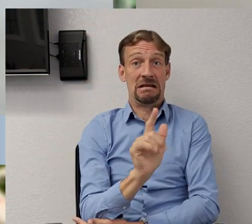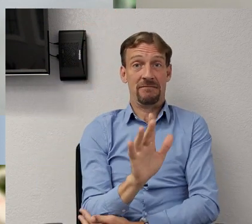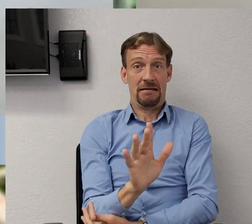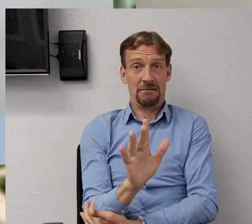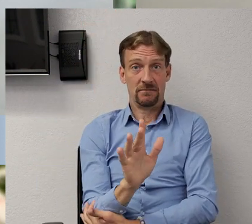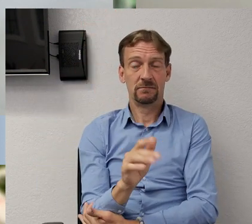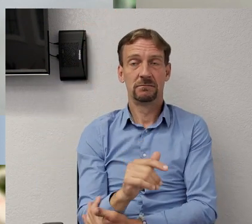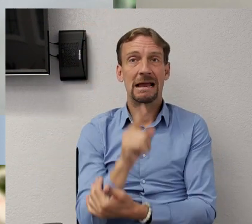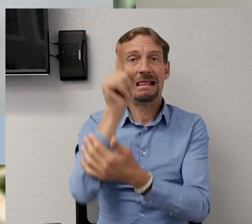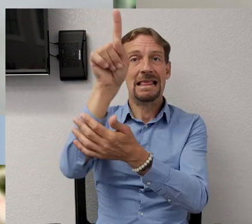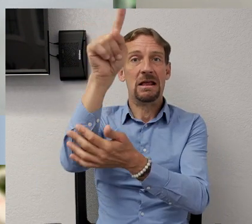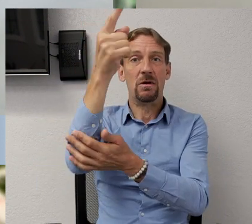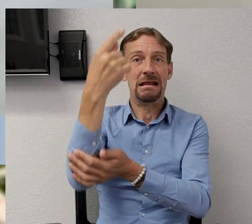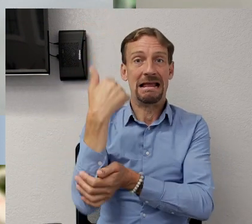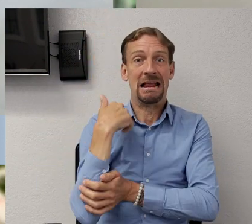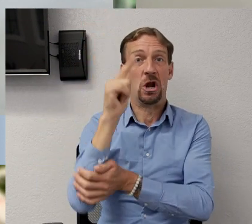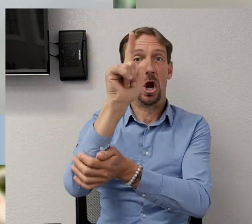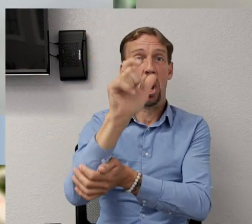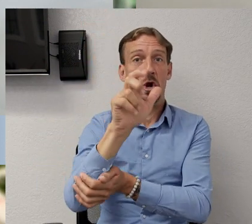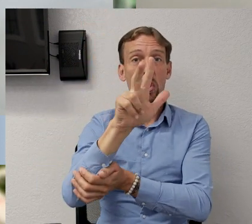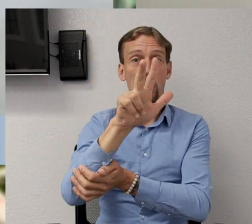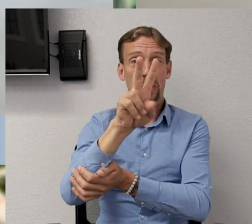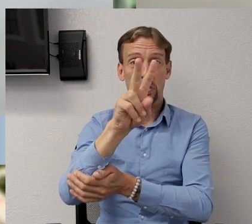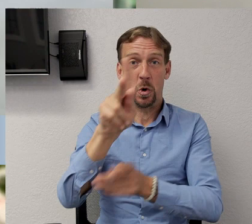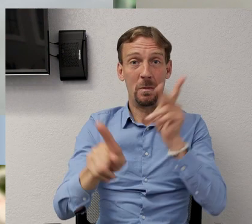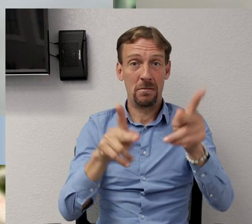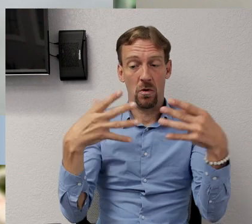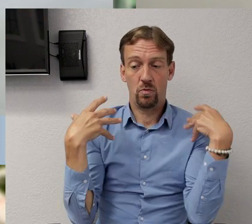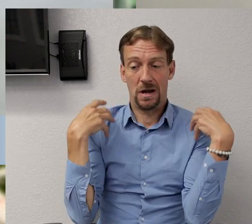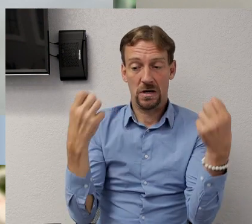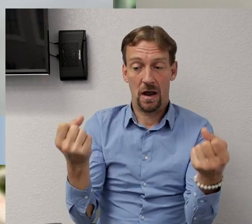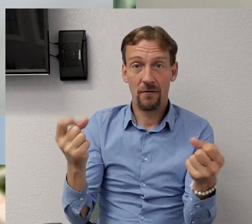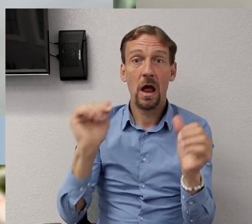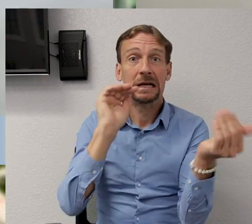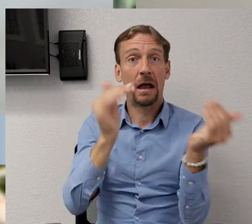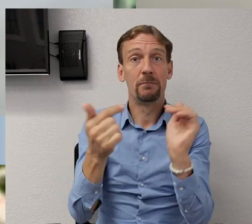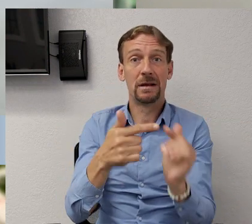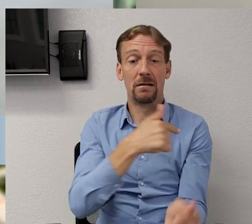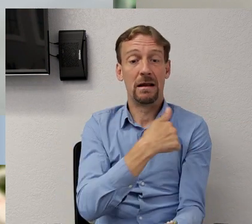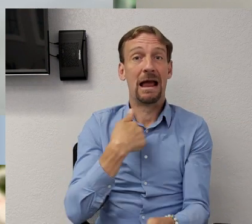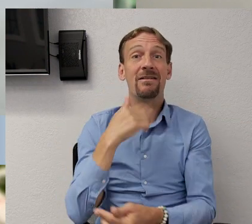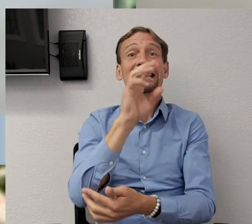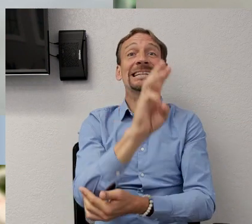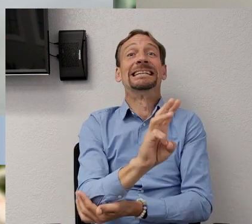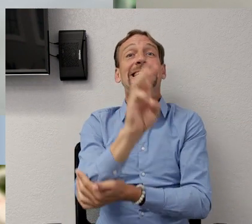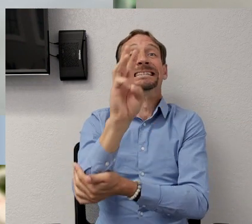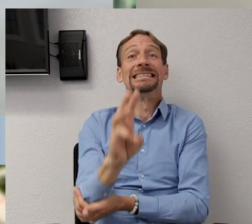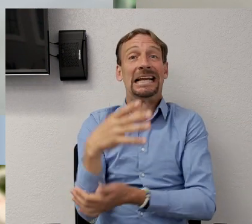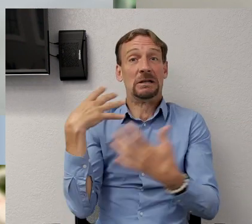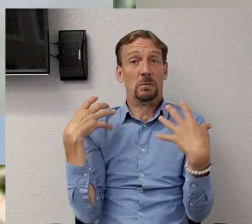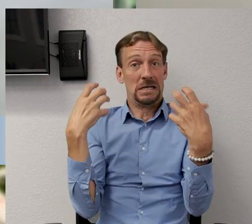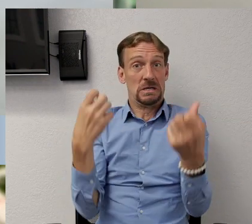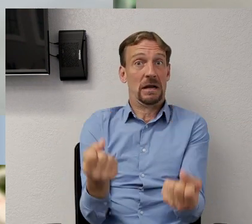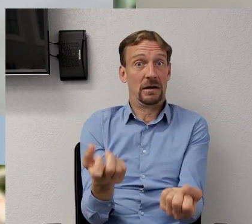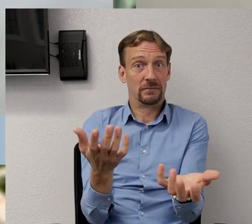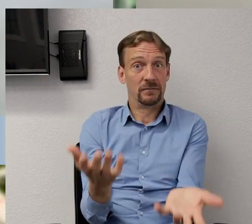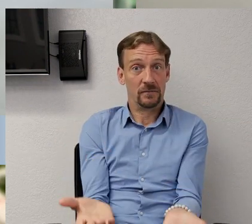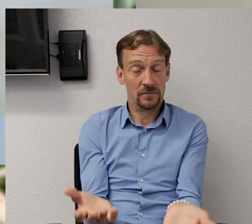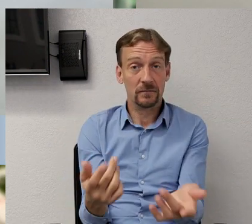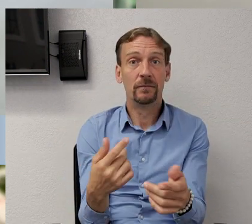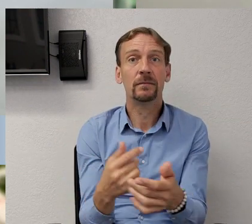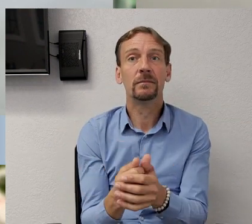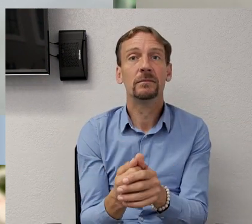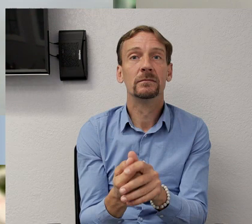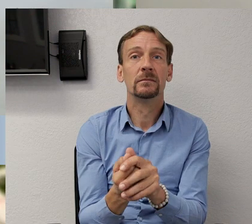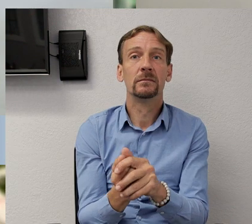25, and that they've had 132 people recover compared to our 66. So it just